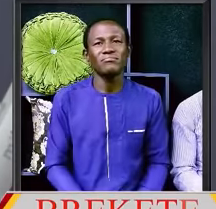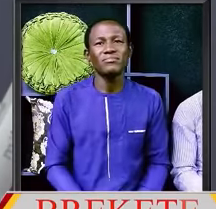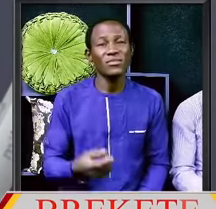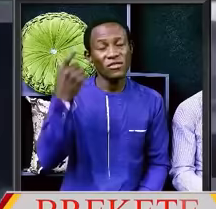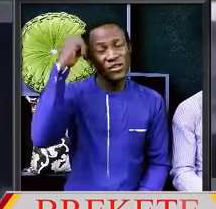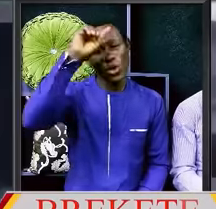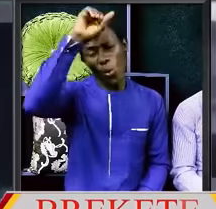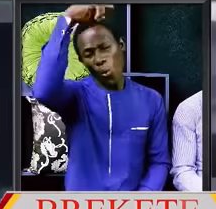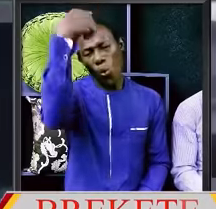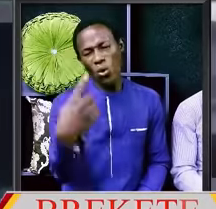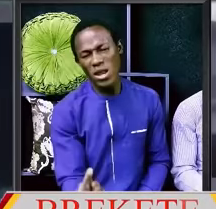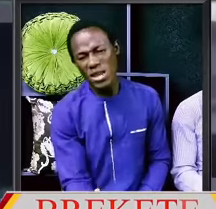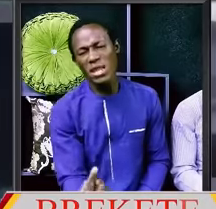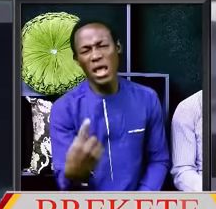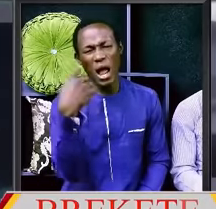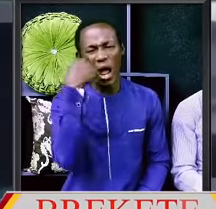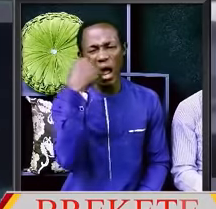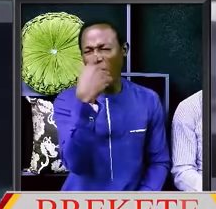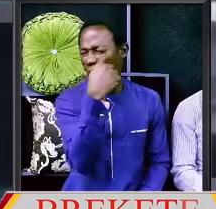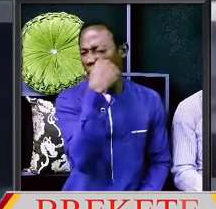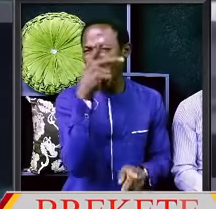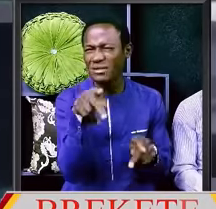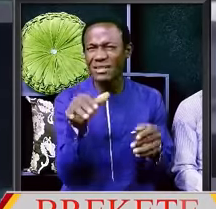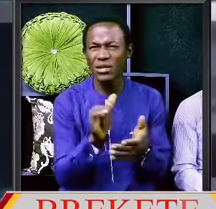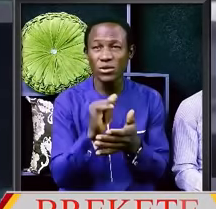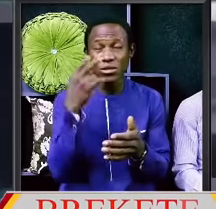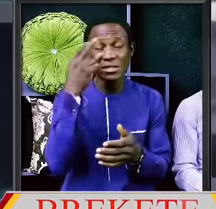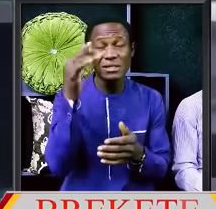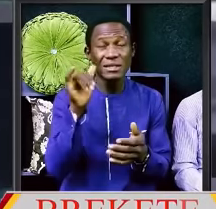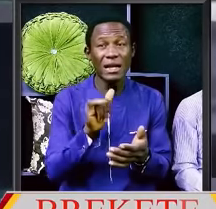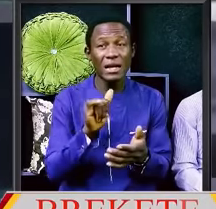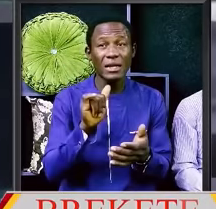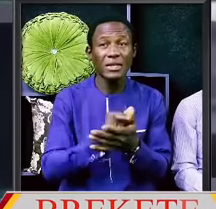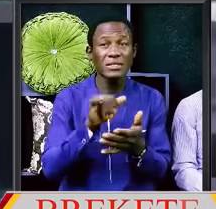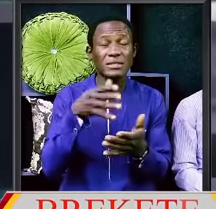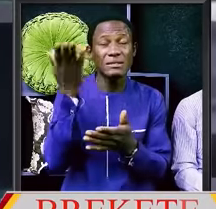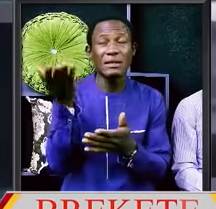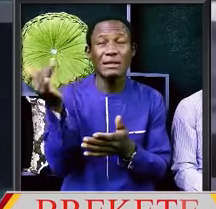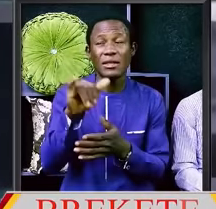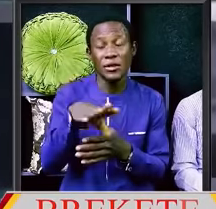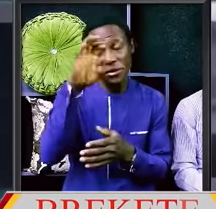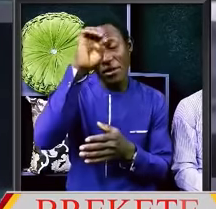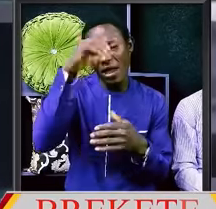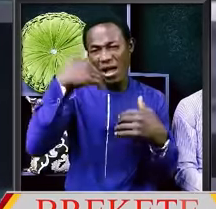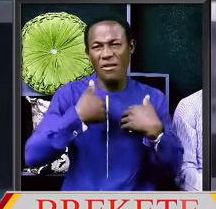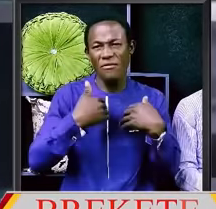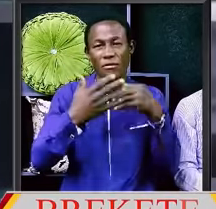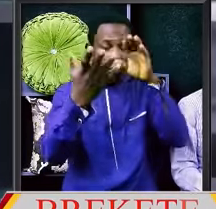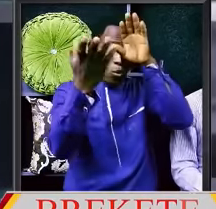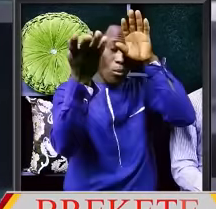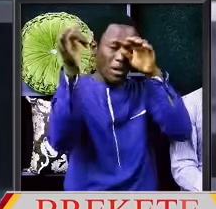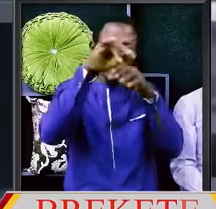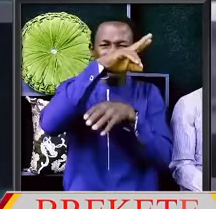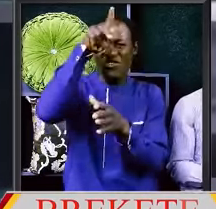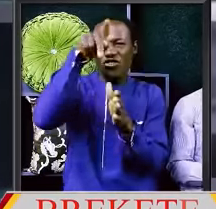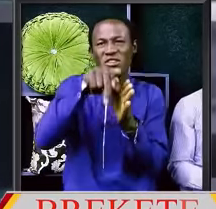For the only eye person where they see will be saying Nadia, he don't build hope and they cut him off in the day, in the middle of the